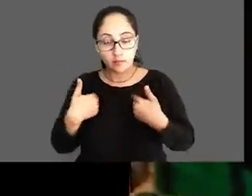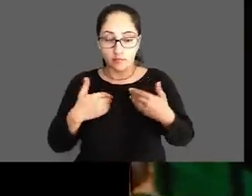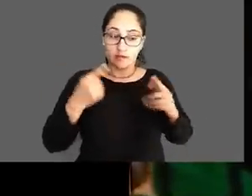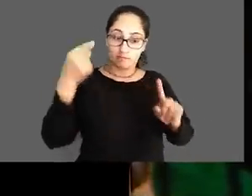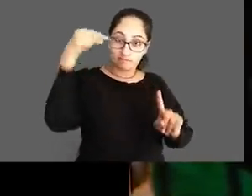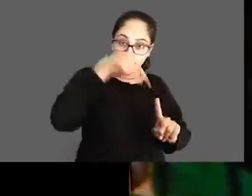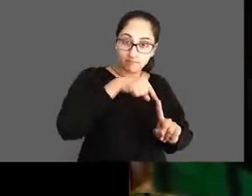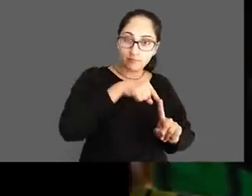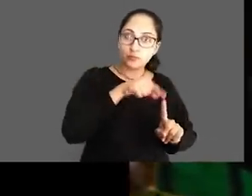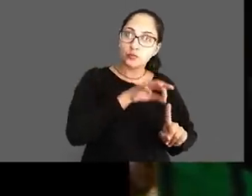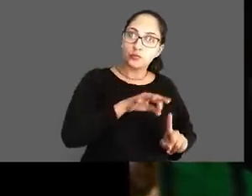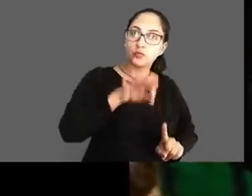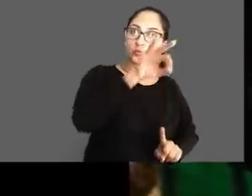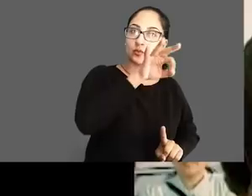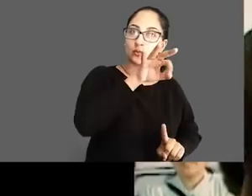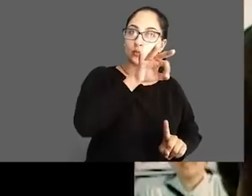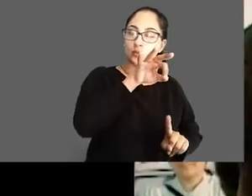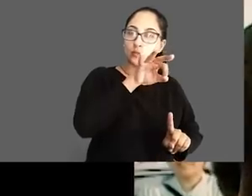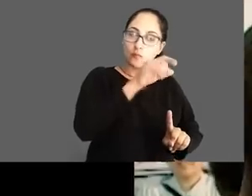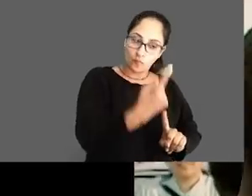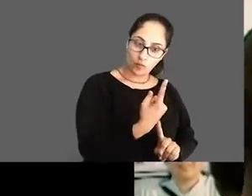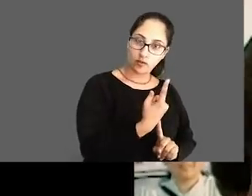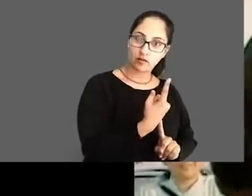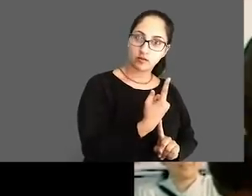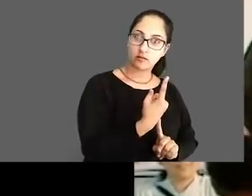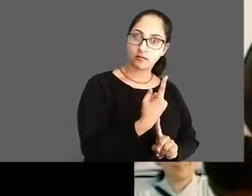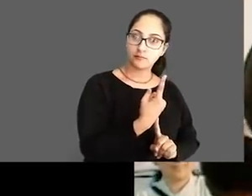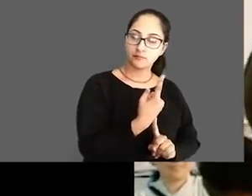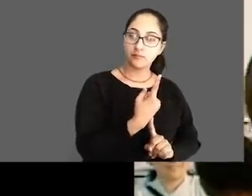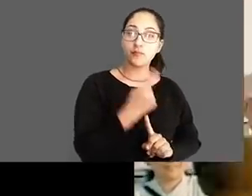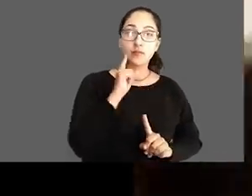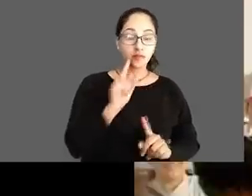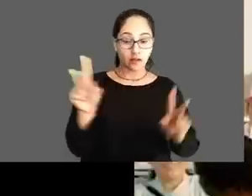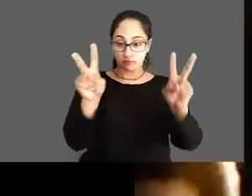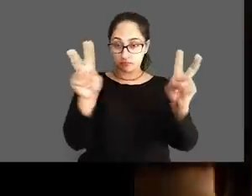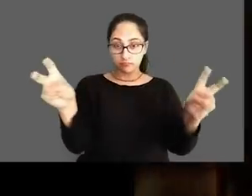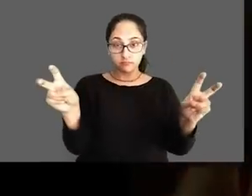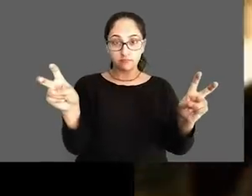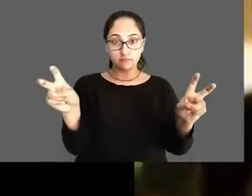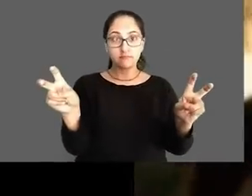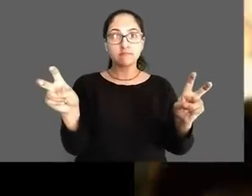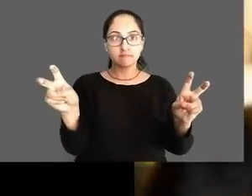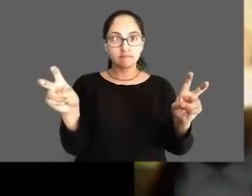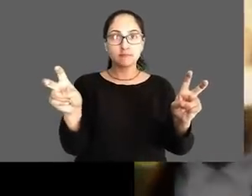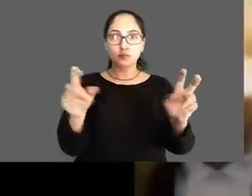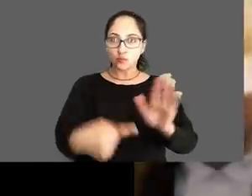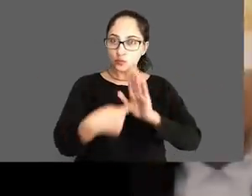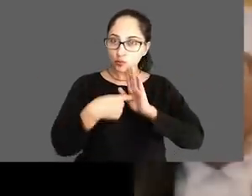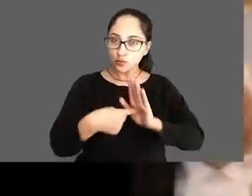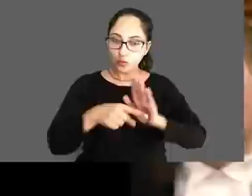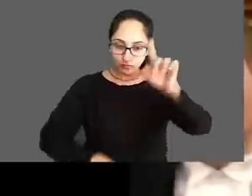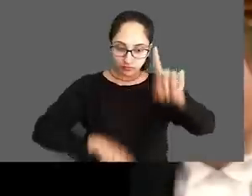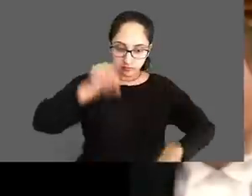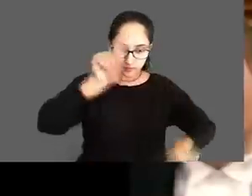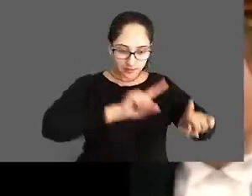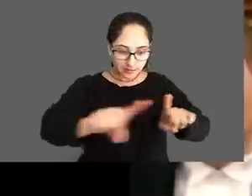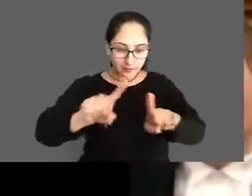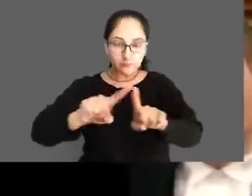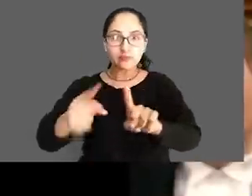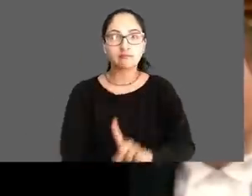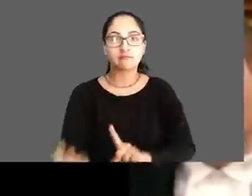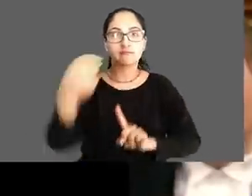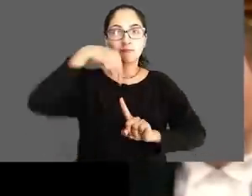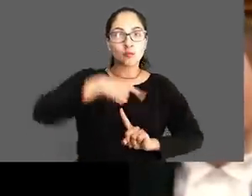know of no more beautiful expression about the unity of our human race, born indeed from a single